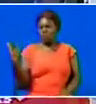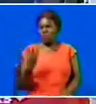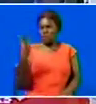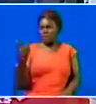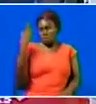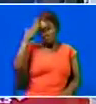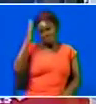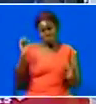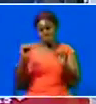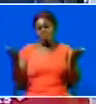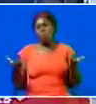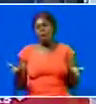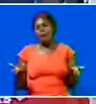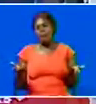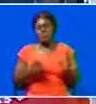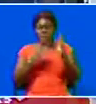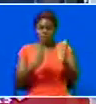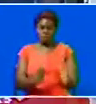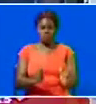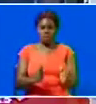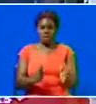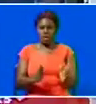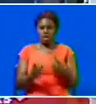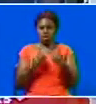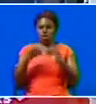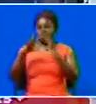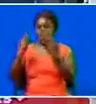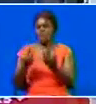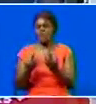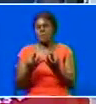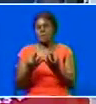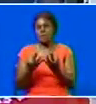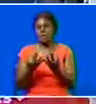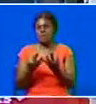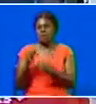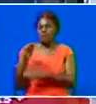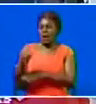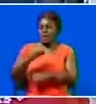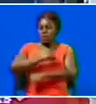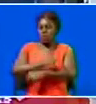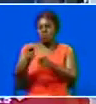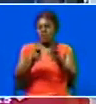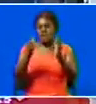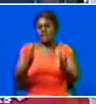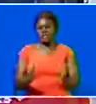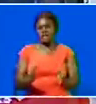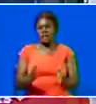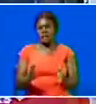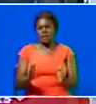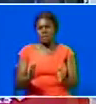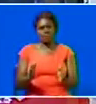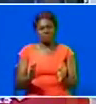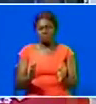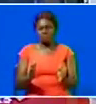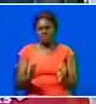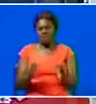whereabouts remain unknown. Caroline B. talked to the family and tried reaching out to the school's management over the incident, which has